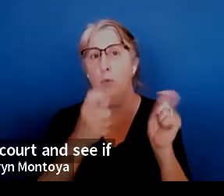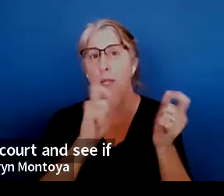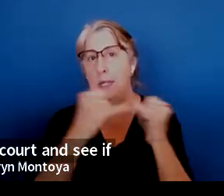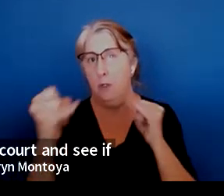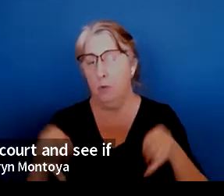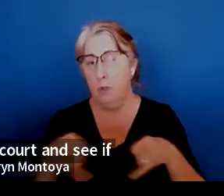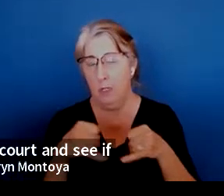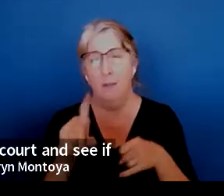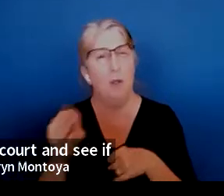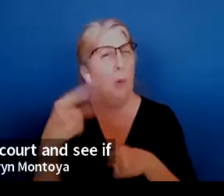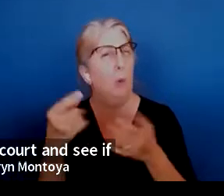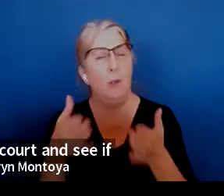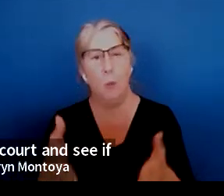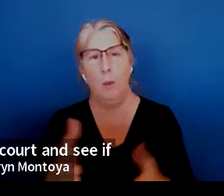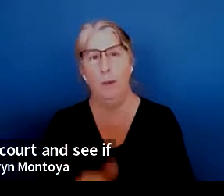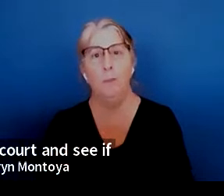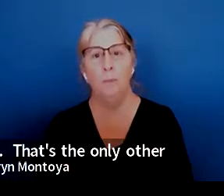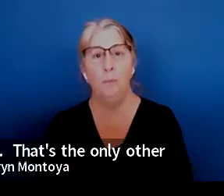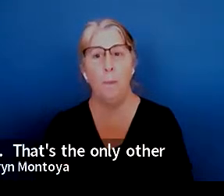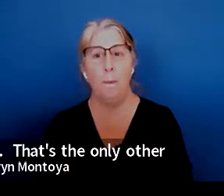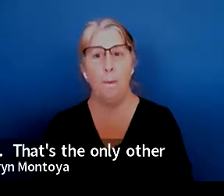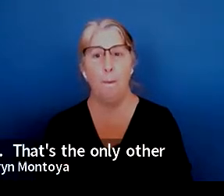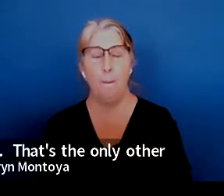other way.